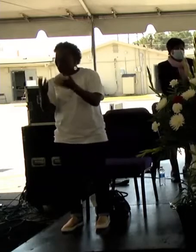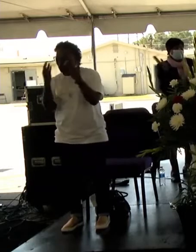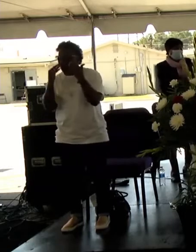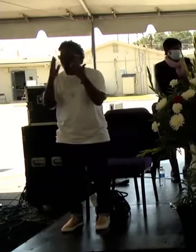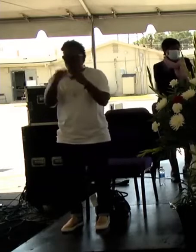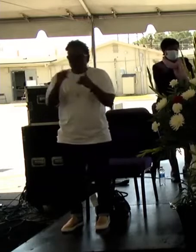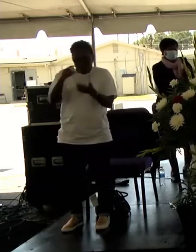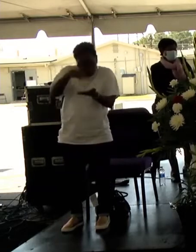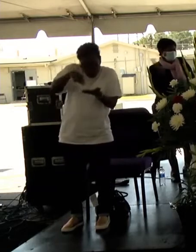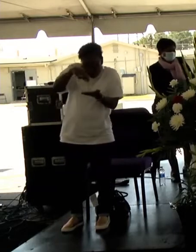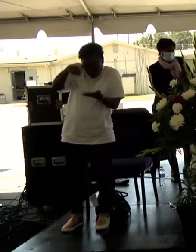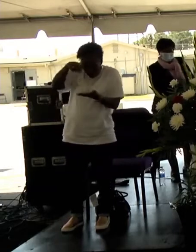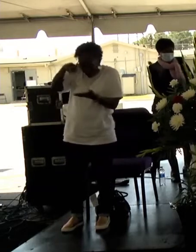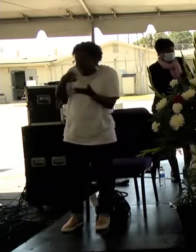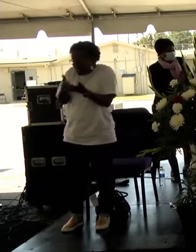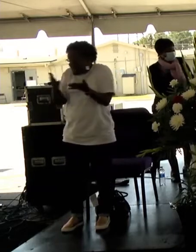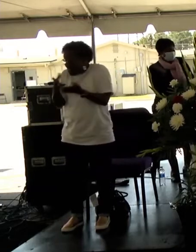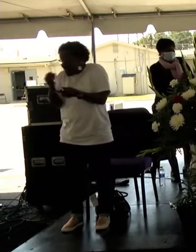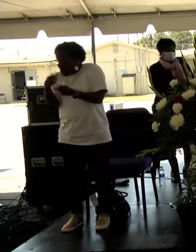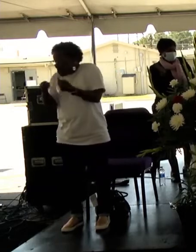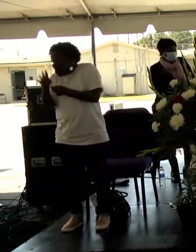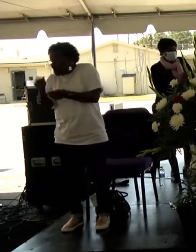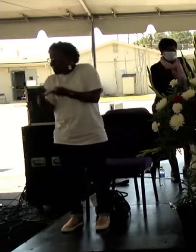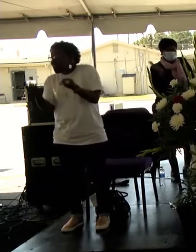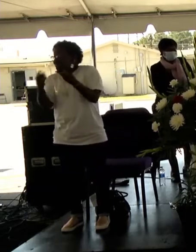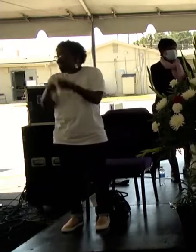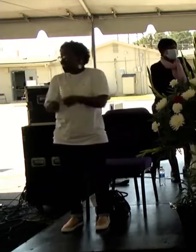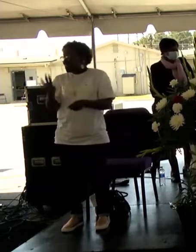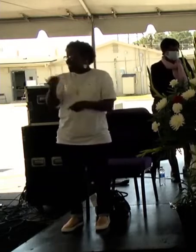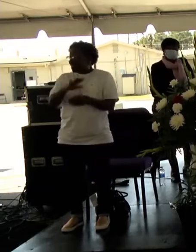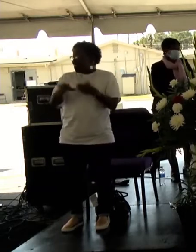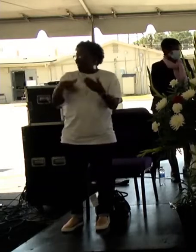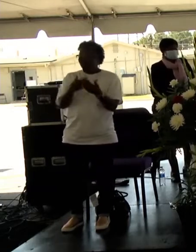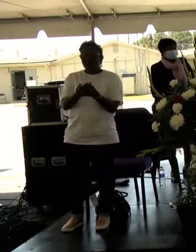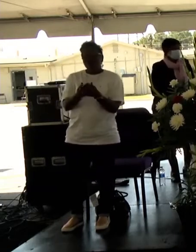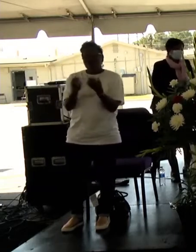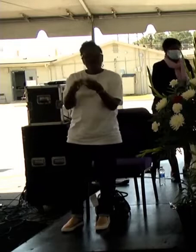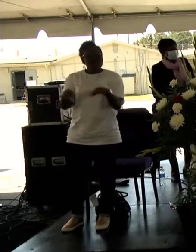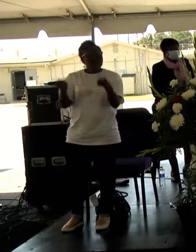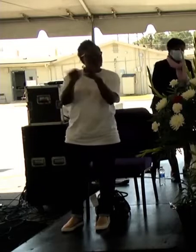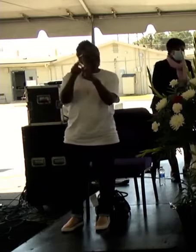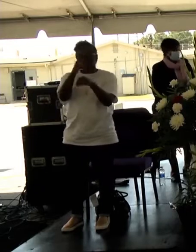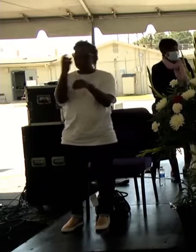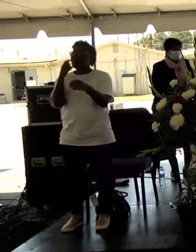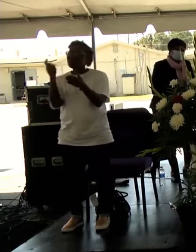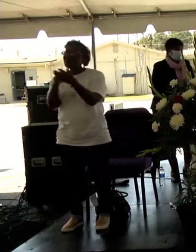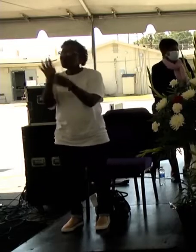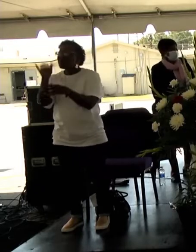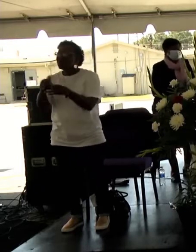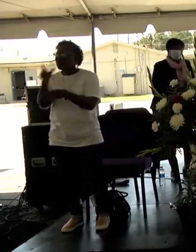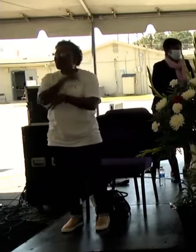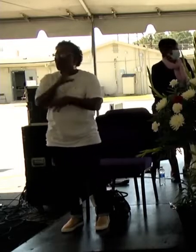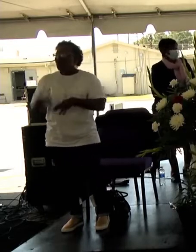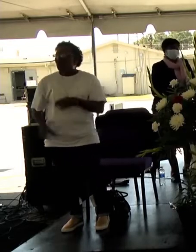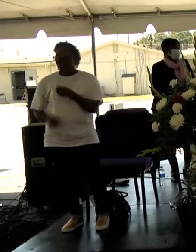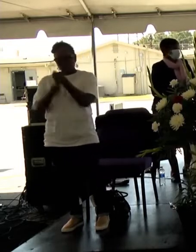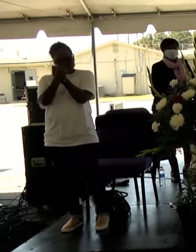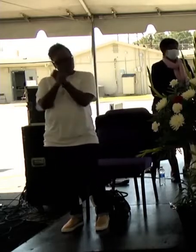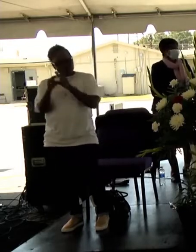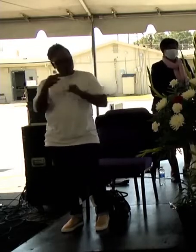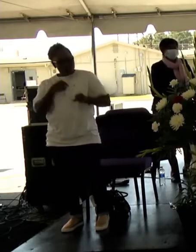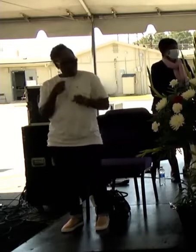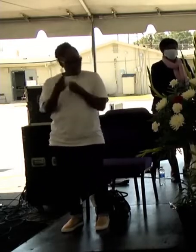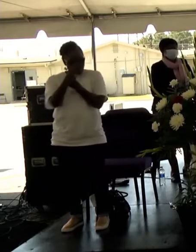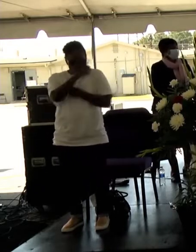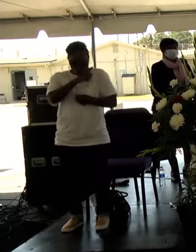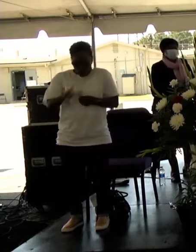when the resurrection gets here, nothing else matters, because I realize that it was the Lord that saved me. It was the Lord that raised me. It was the Lord that picked